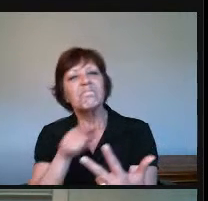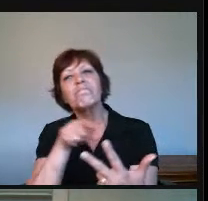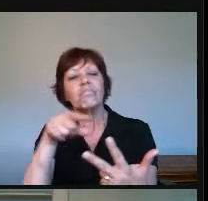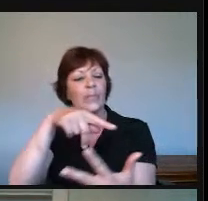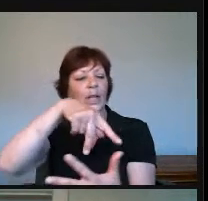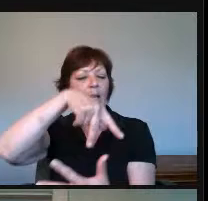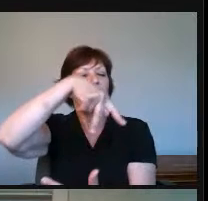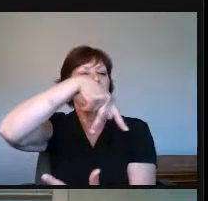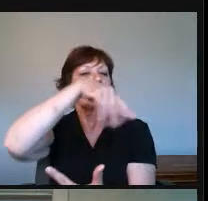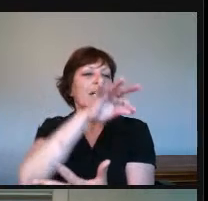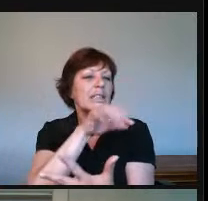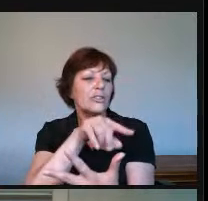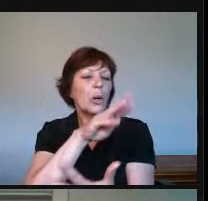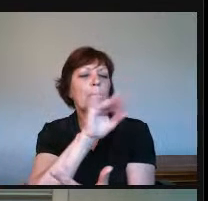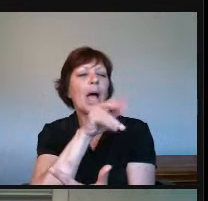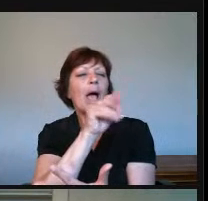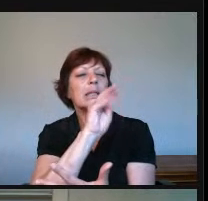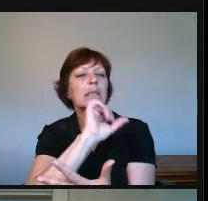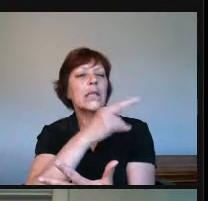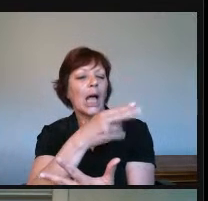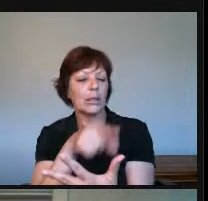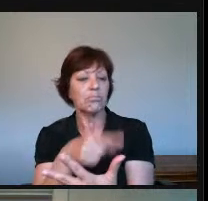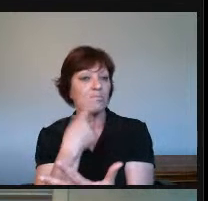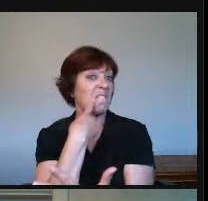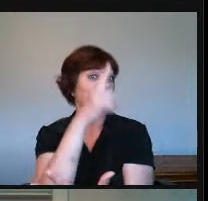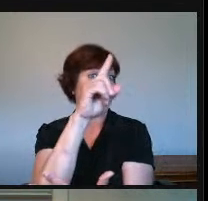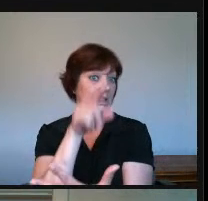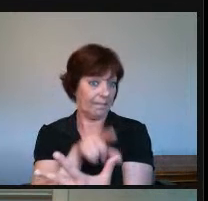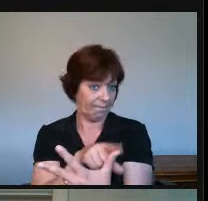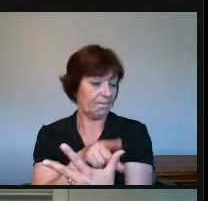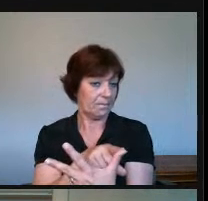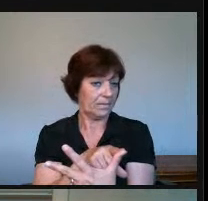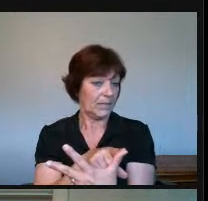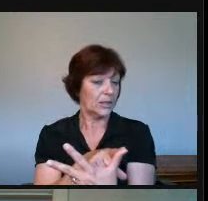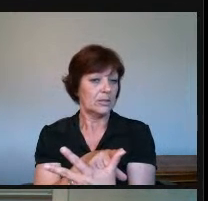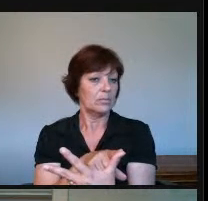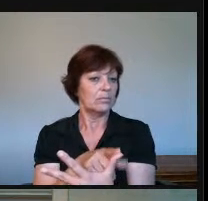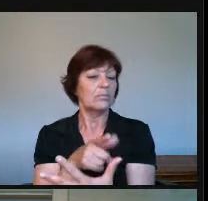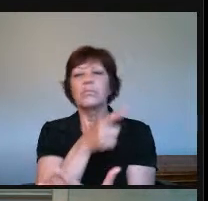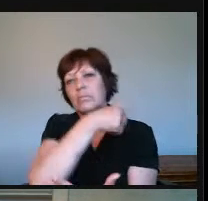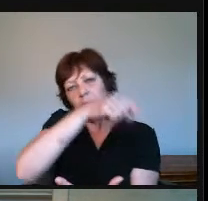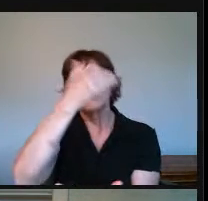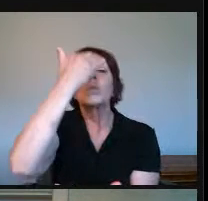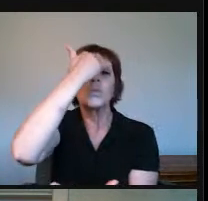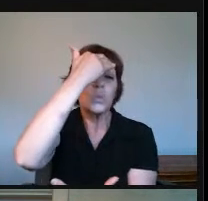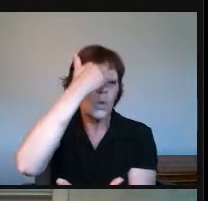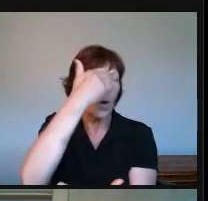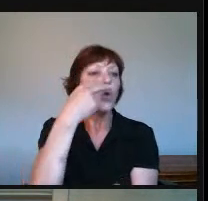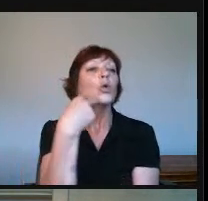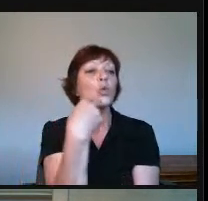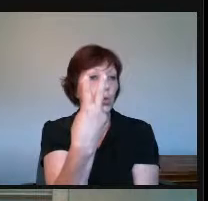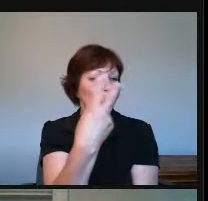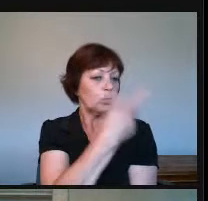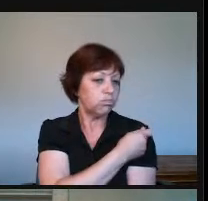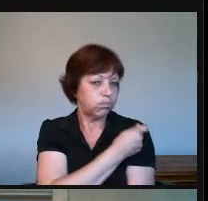Pfizer BioNTech is a very effective vaccine. It's given, we all know that these are 2-dose